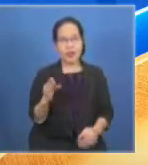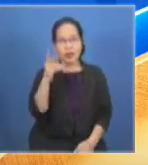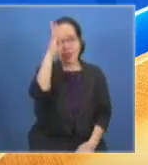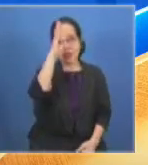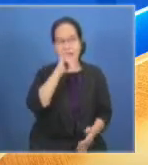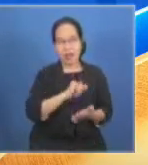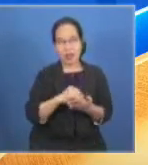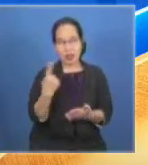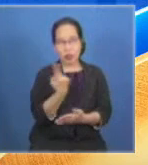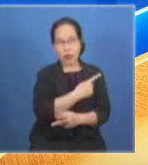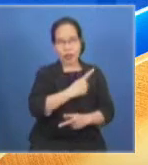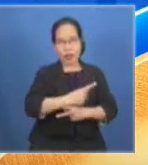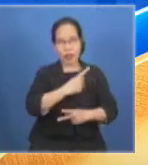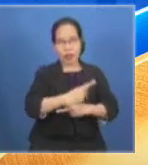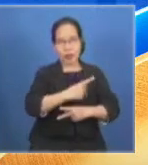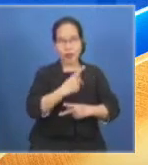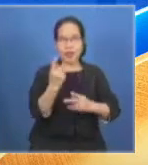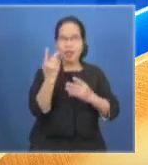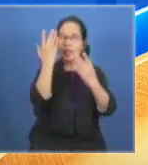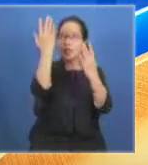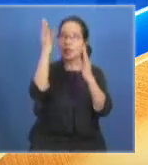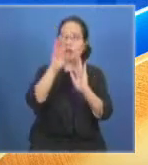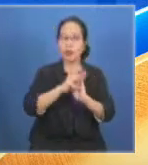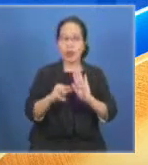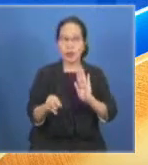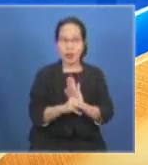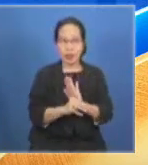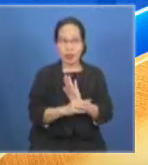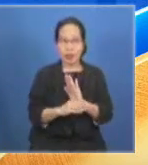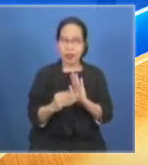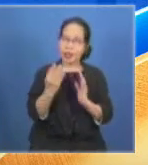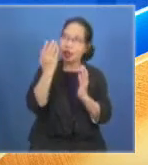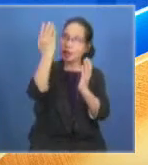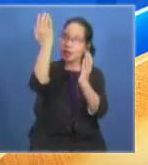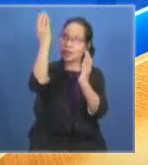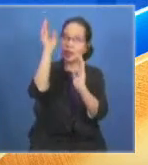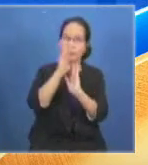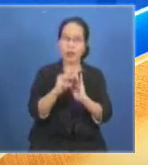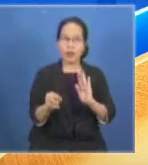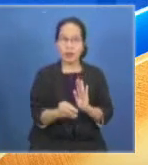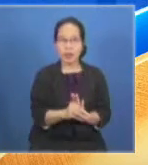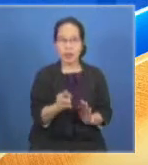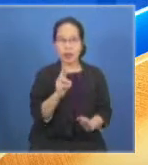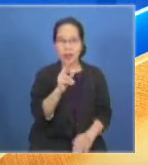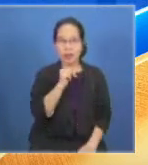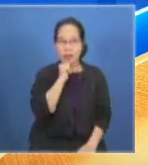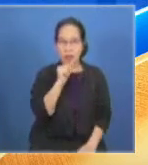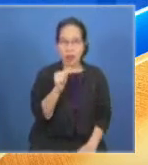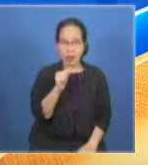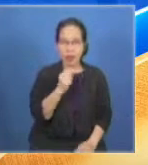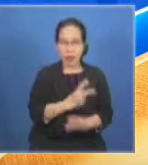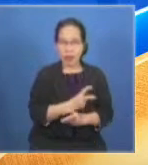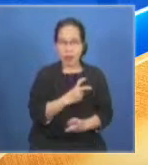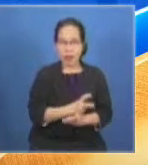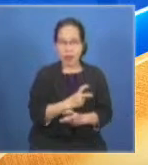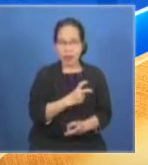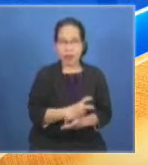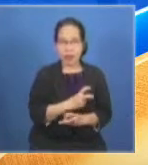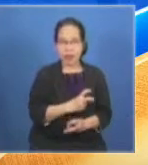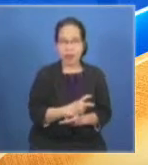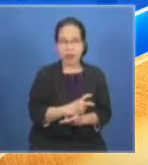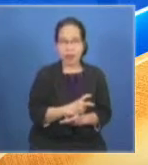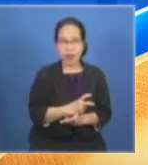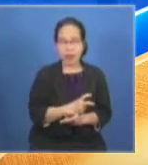is love of God, that we keep his commandments, and his commandments are not